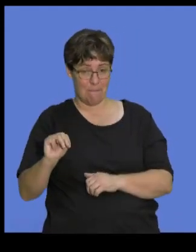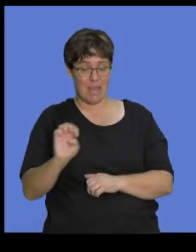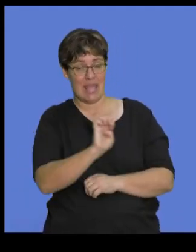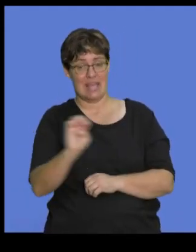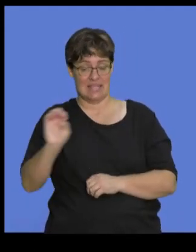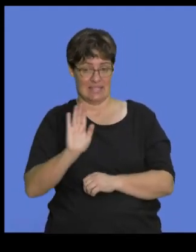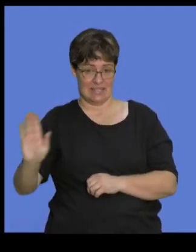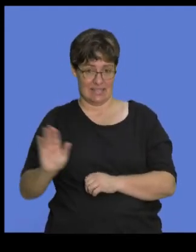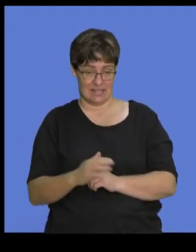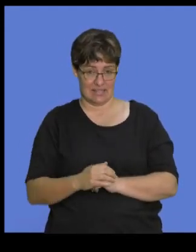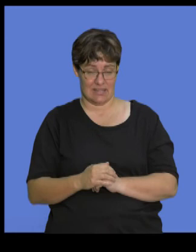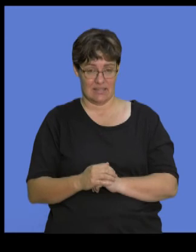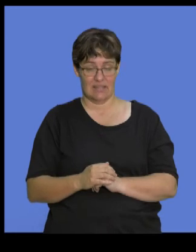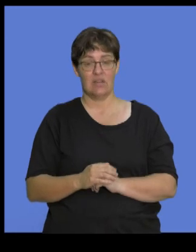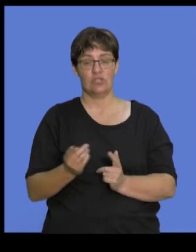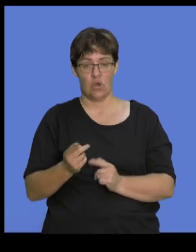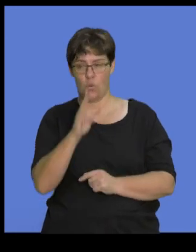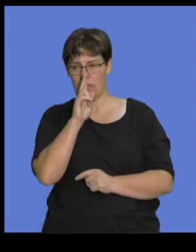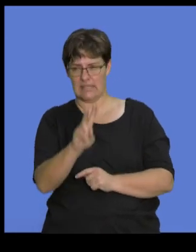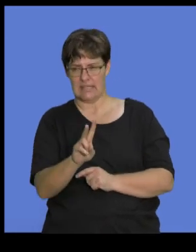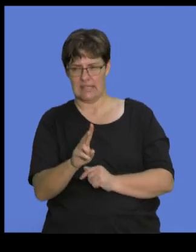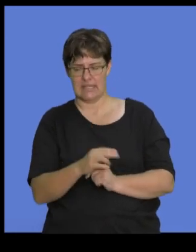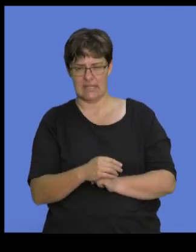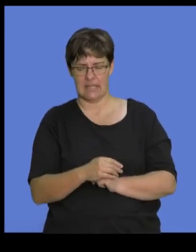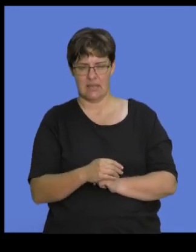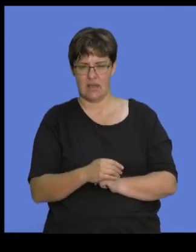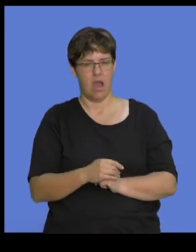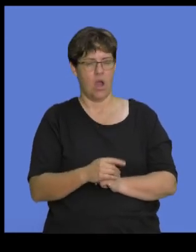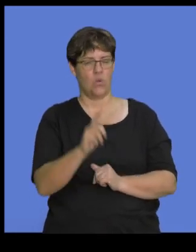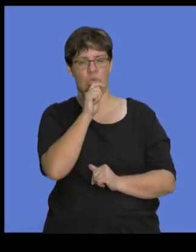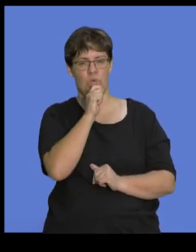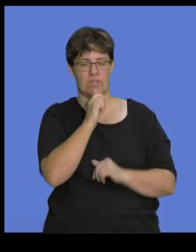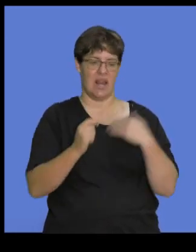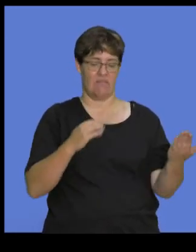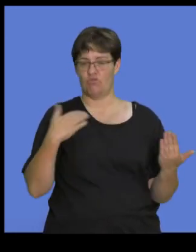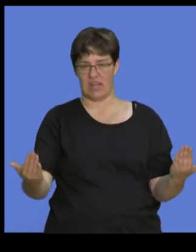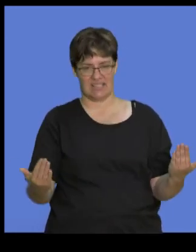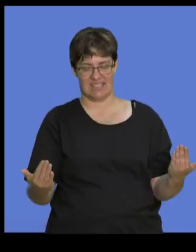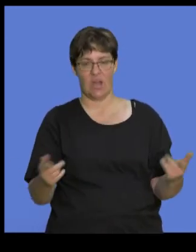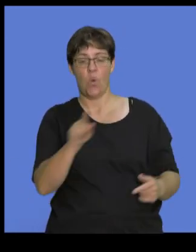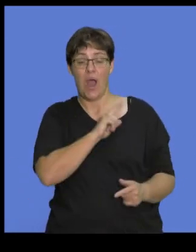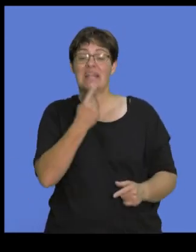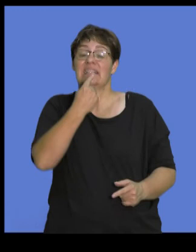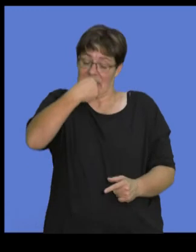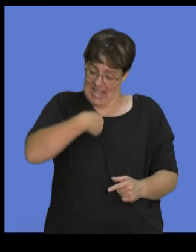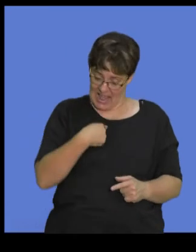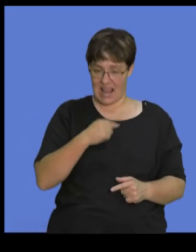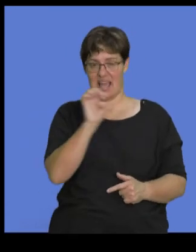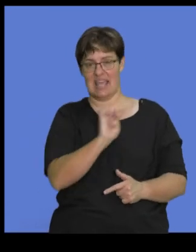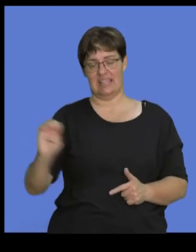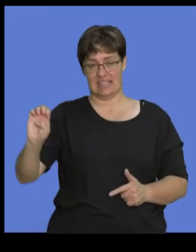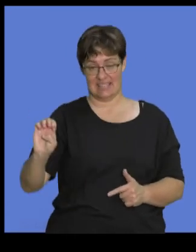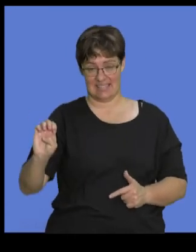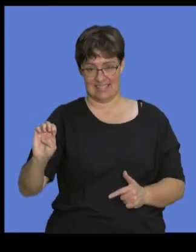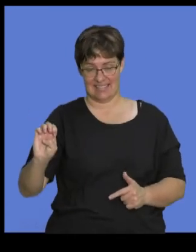Q2. Direction, direction, and direction. So the moment we see that, we can no longer use left and right because it's prescribed for